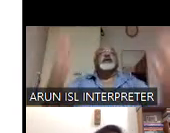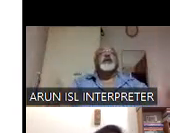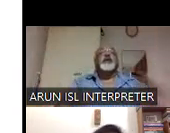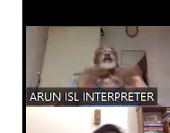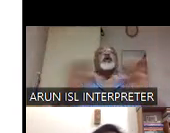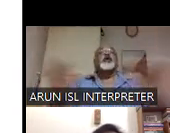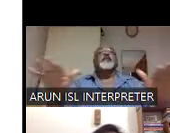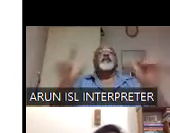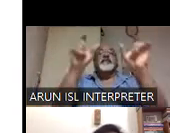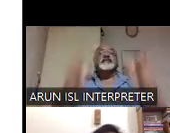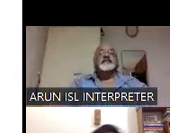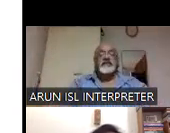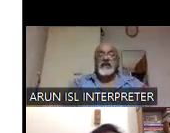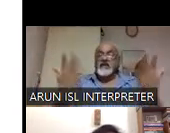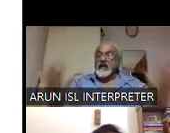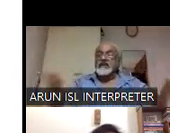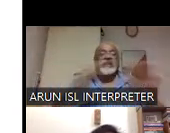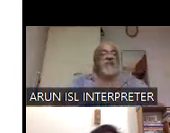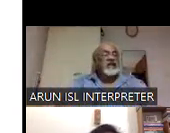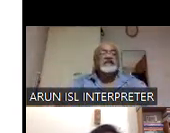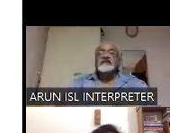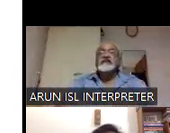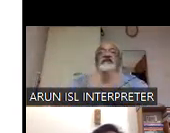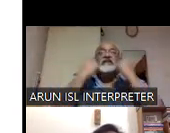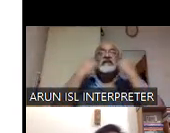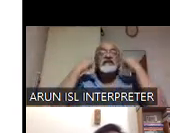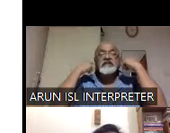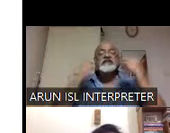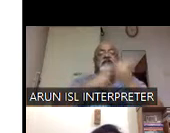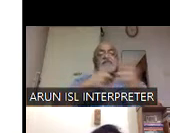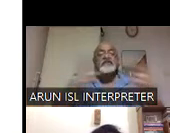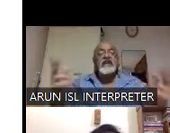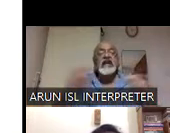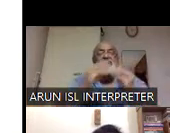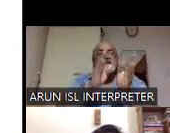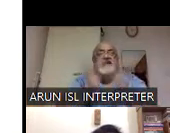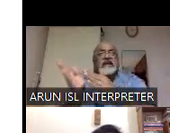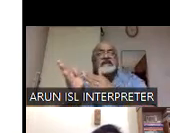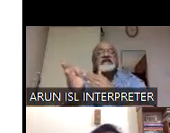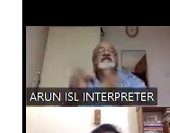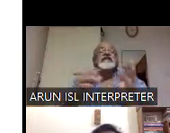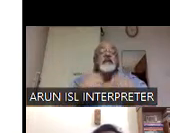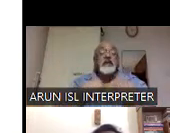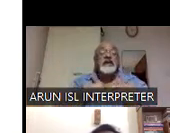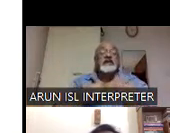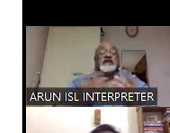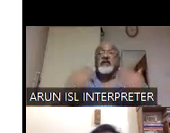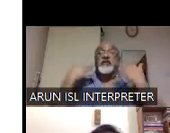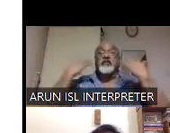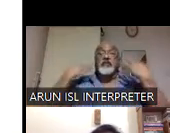had functional hands, legs, eyes, ears. So any deviation, in my case,